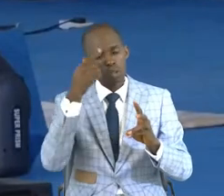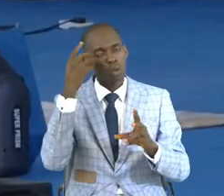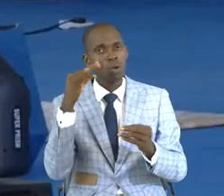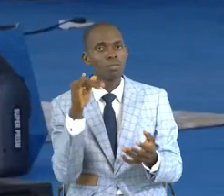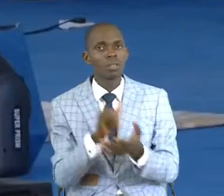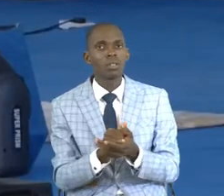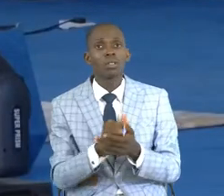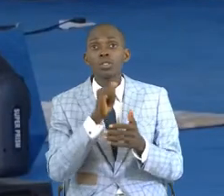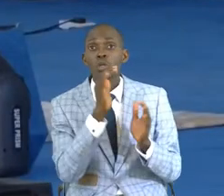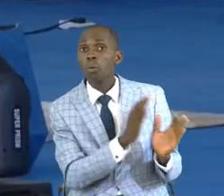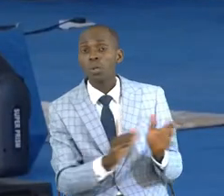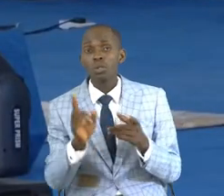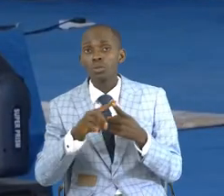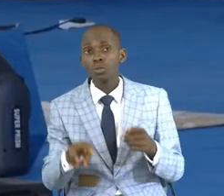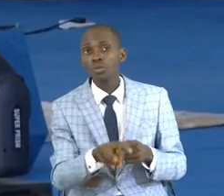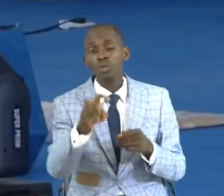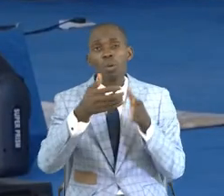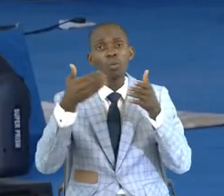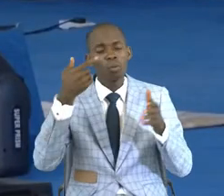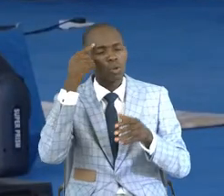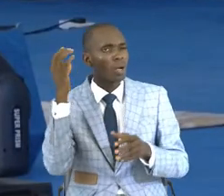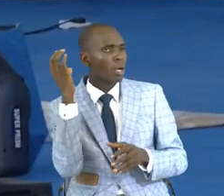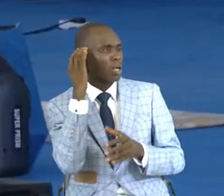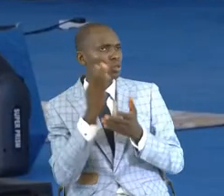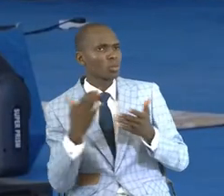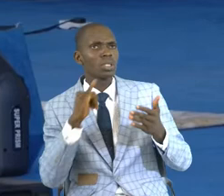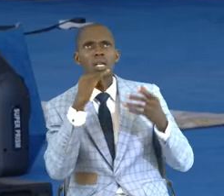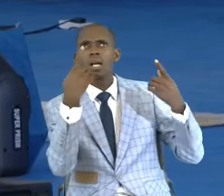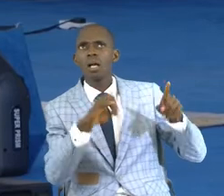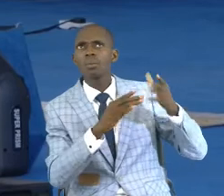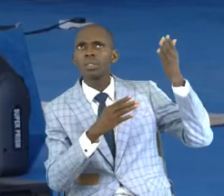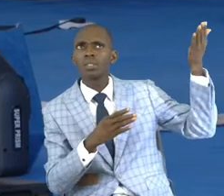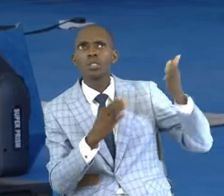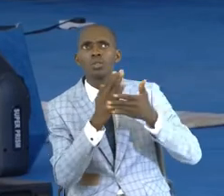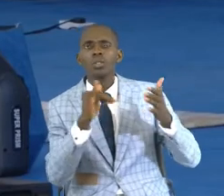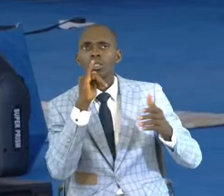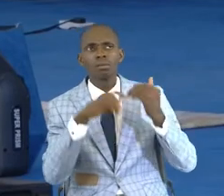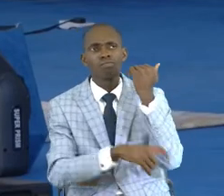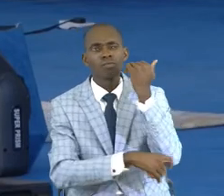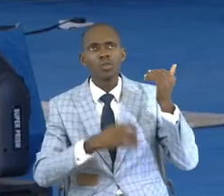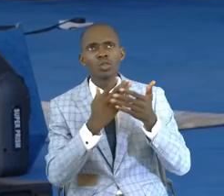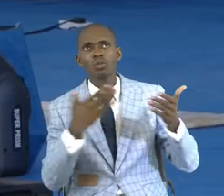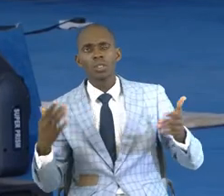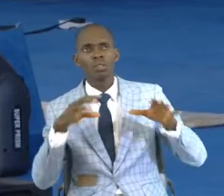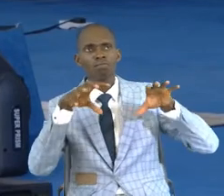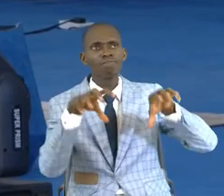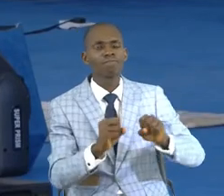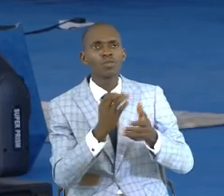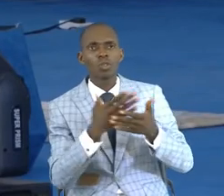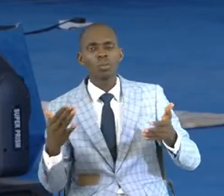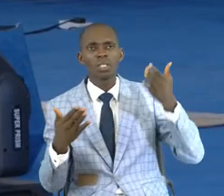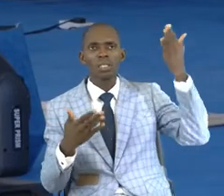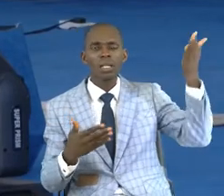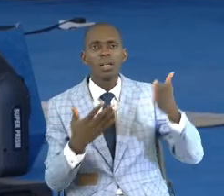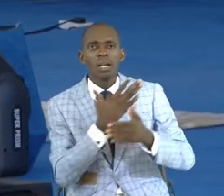to travel before, but they heard something is happening. Somebody is grabbing something. They are grabbing something there. And then hurriedly